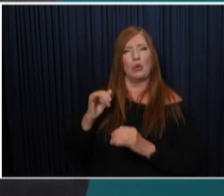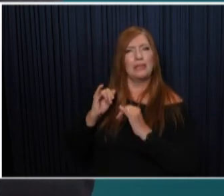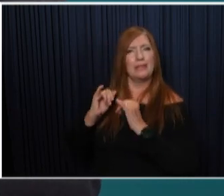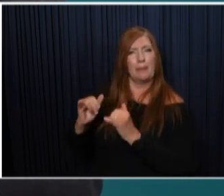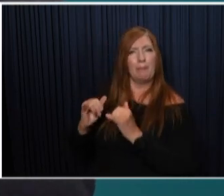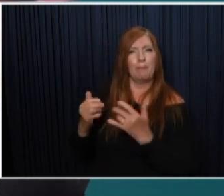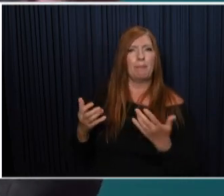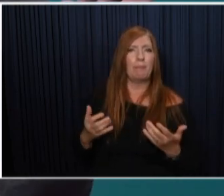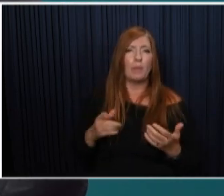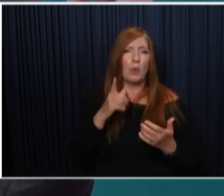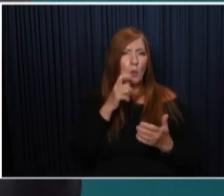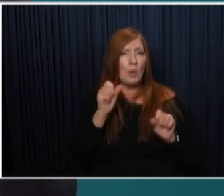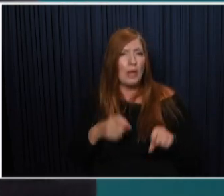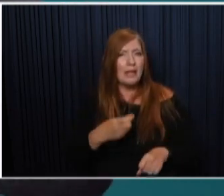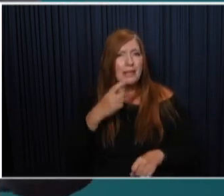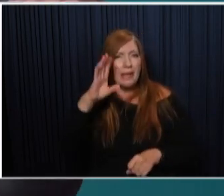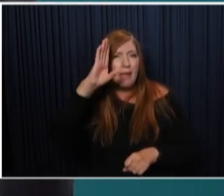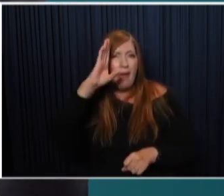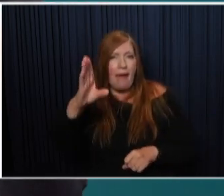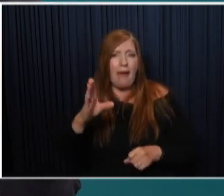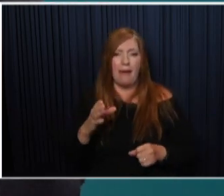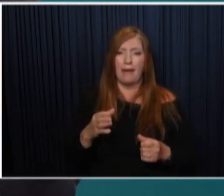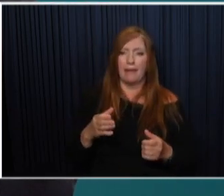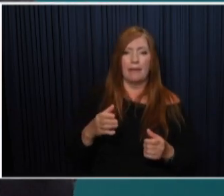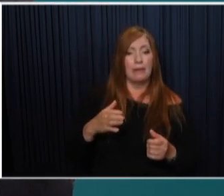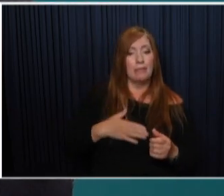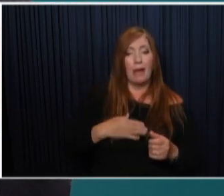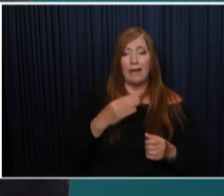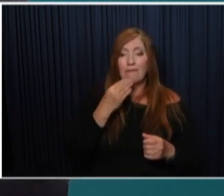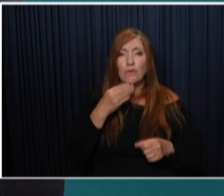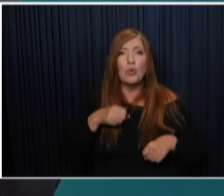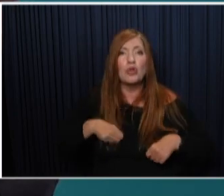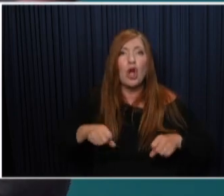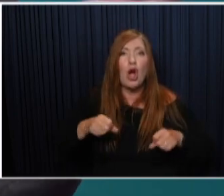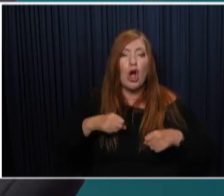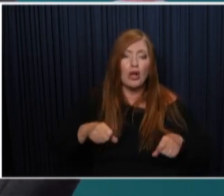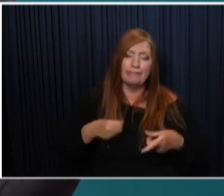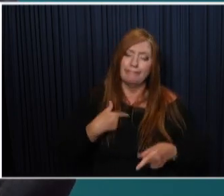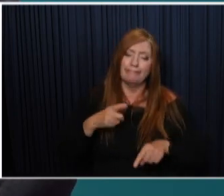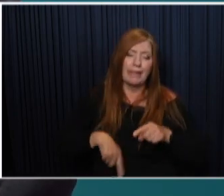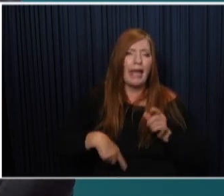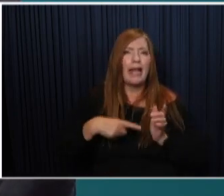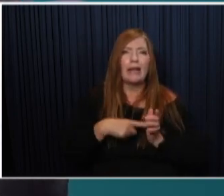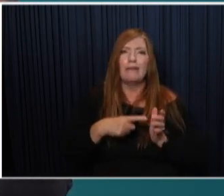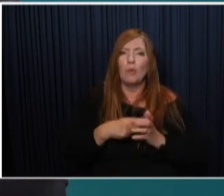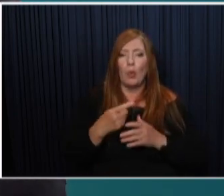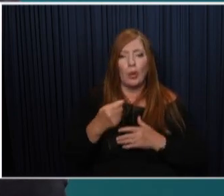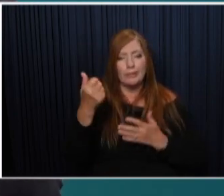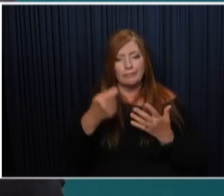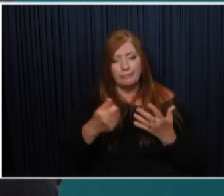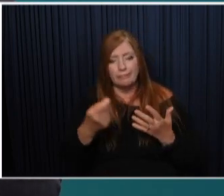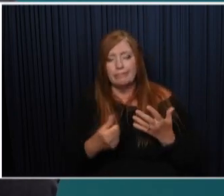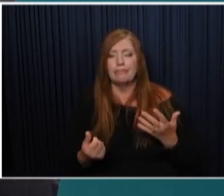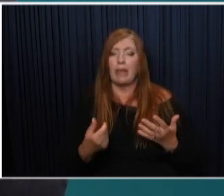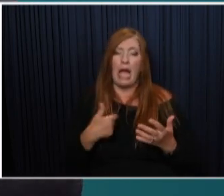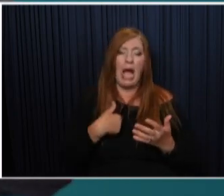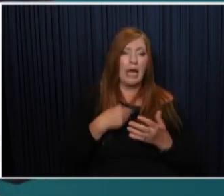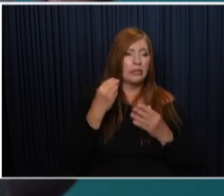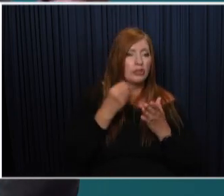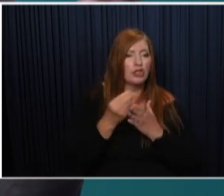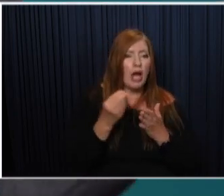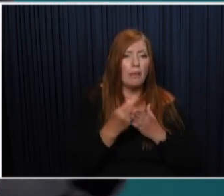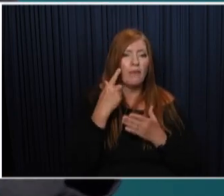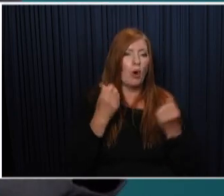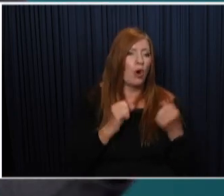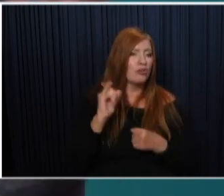that can say, hey, you know what? I take stuff out of my grocery cart. I shop for car insurance. I'm worried about the price of gas. I'm worried